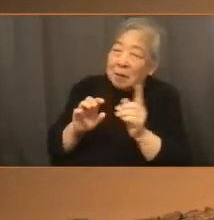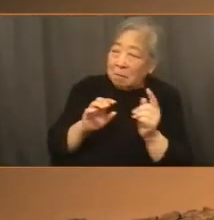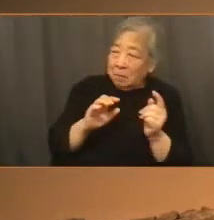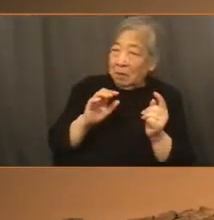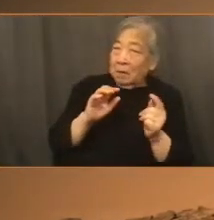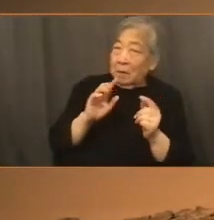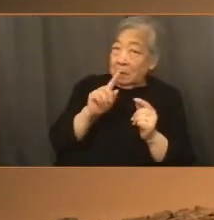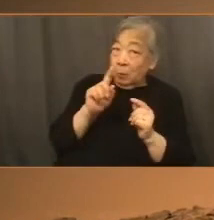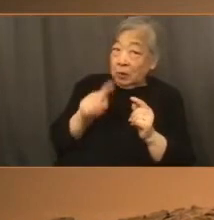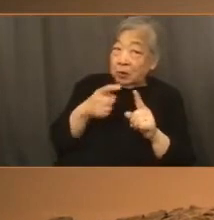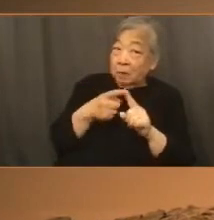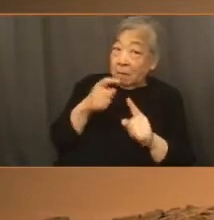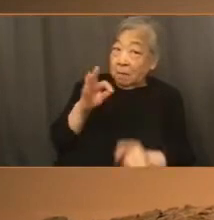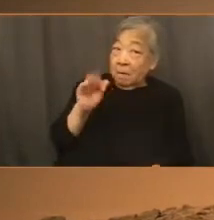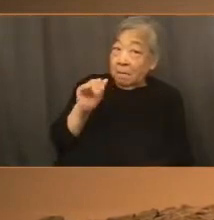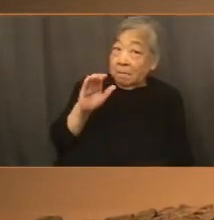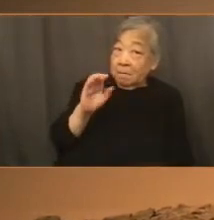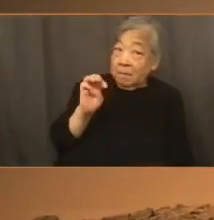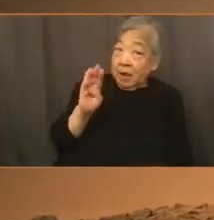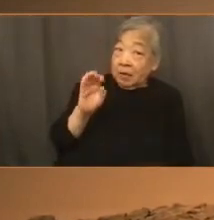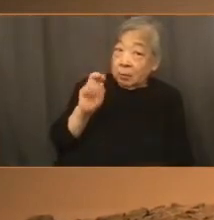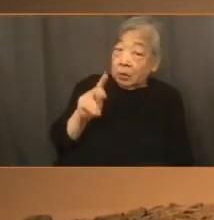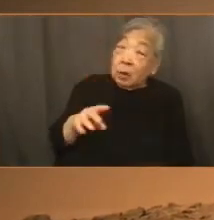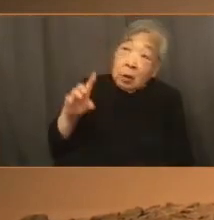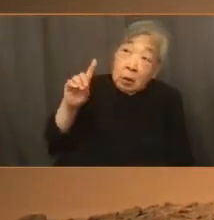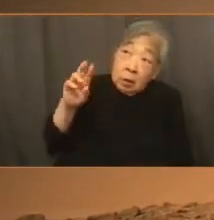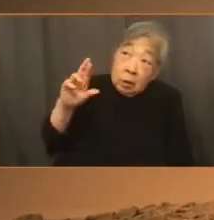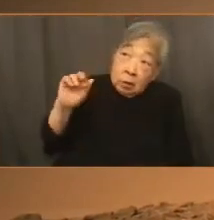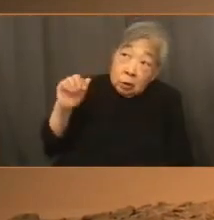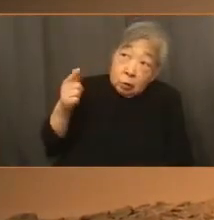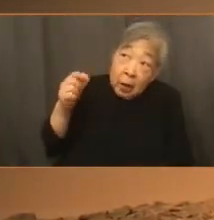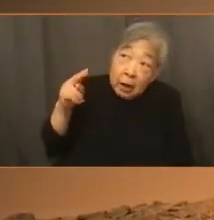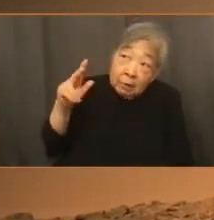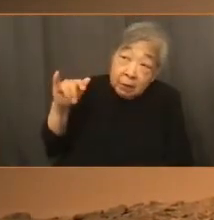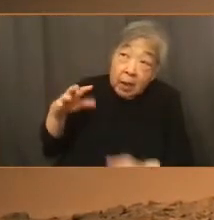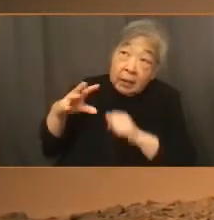can Dragonfly record videos and send it back to Earth as well?